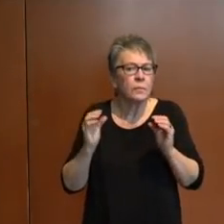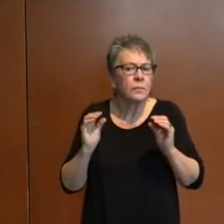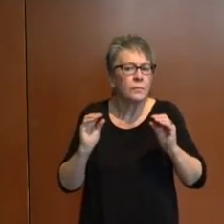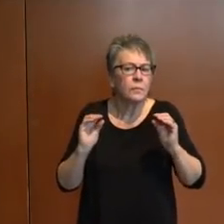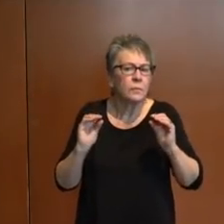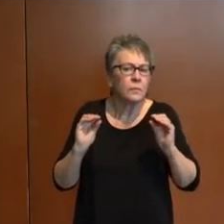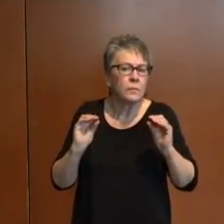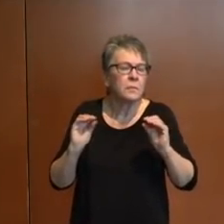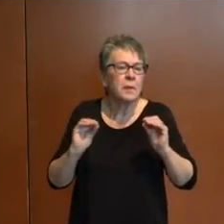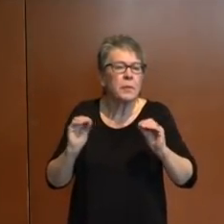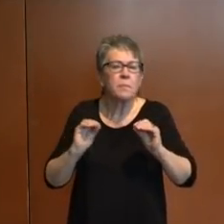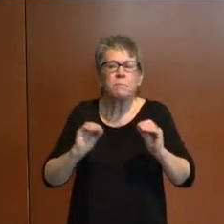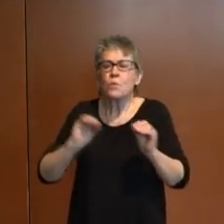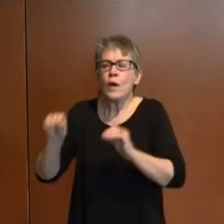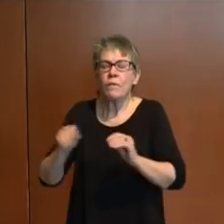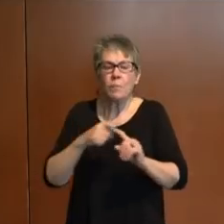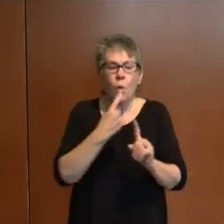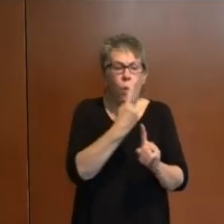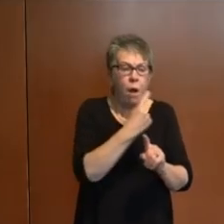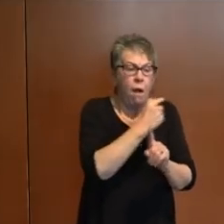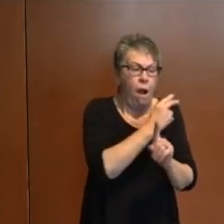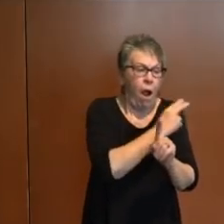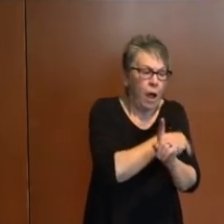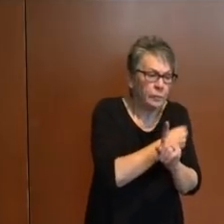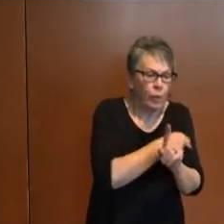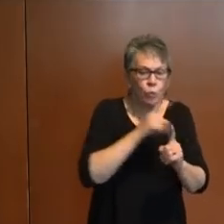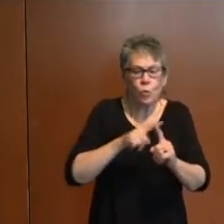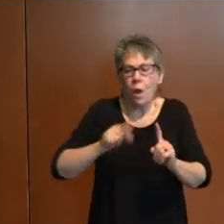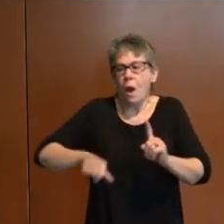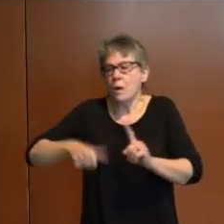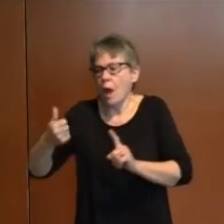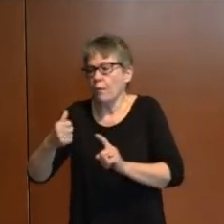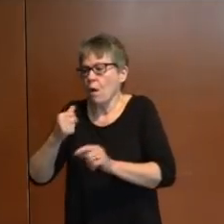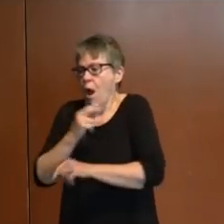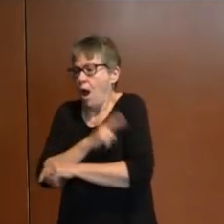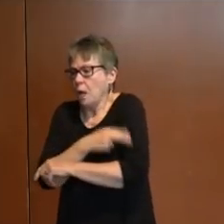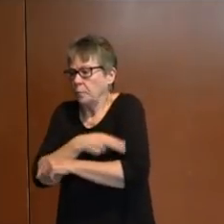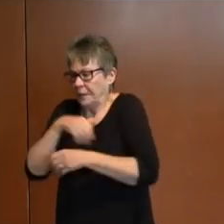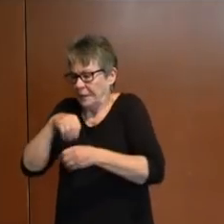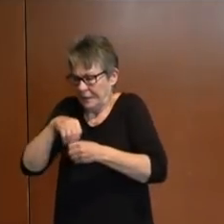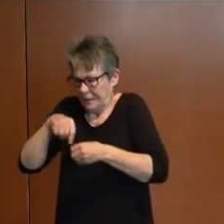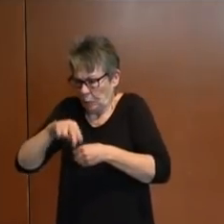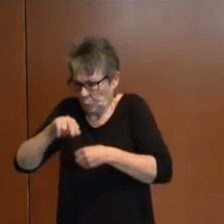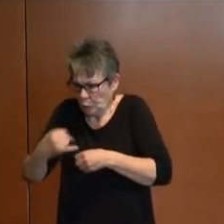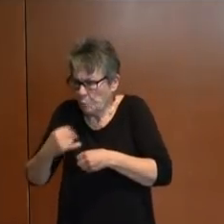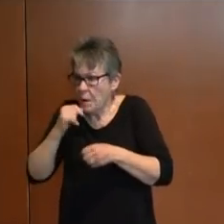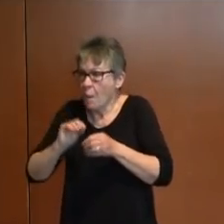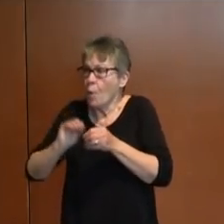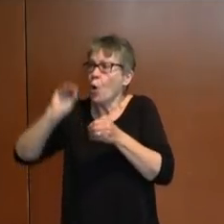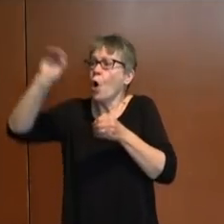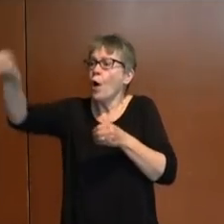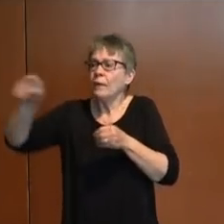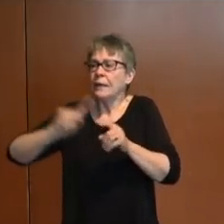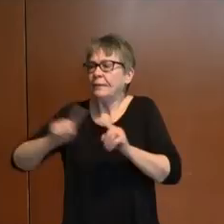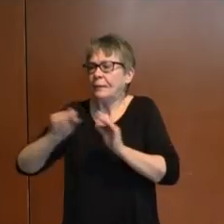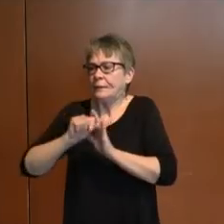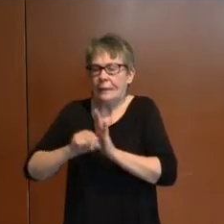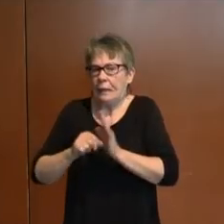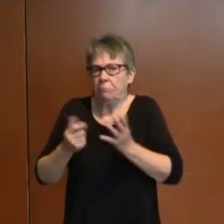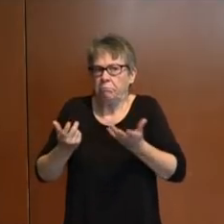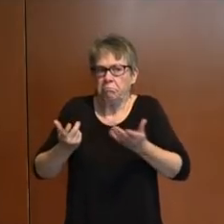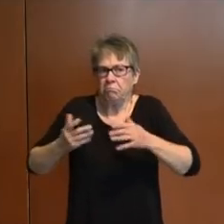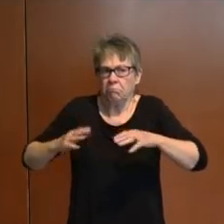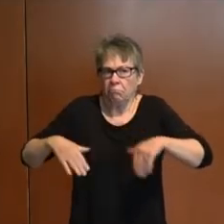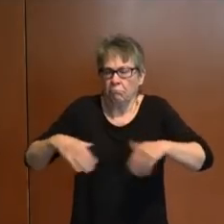care facility to another in New Jersey to, as Judy said, north, central, and south strategy to sort of reallocate